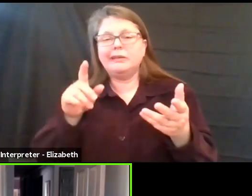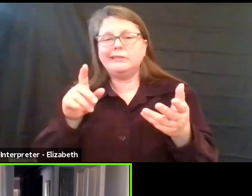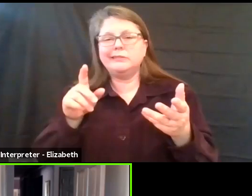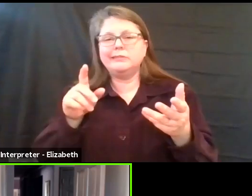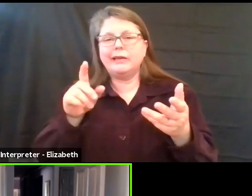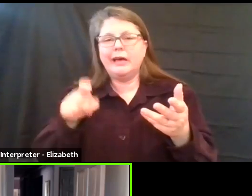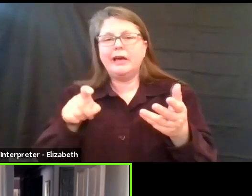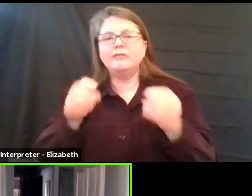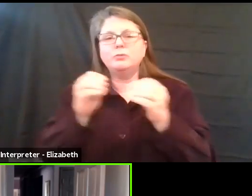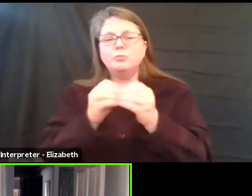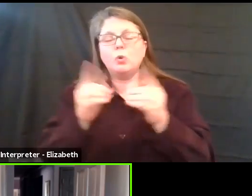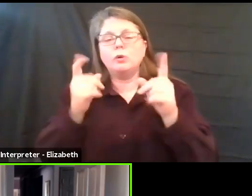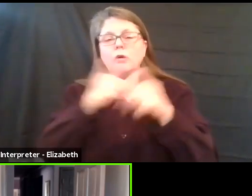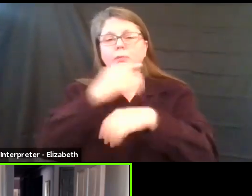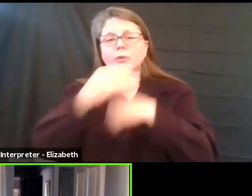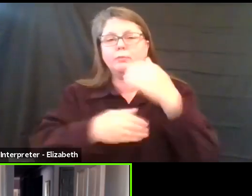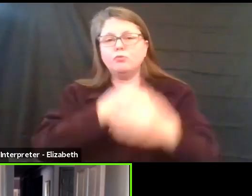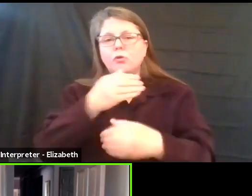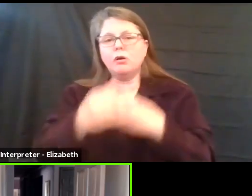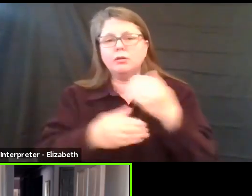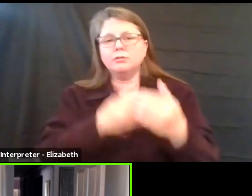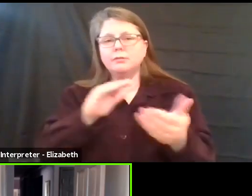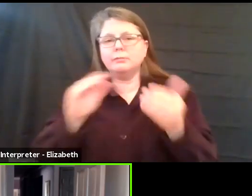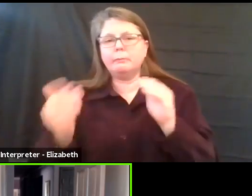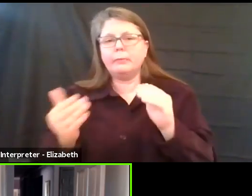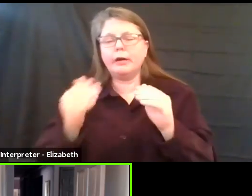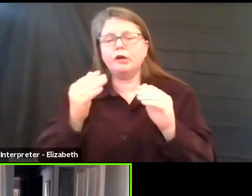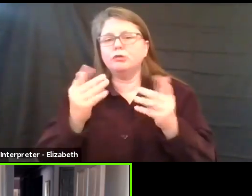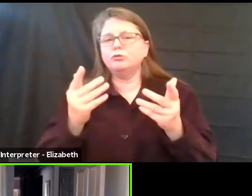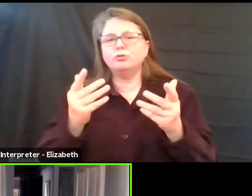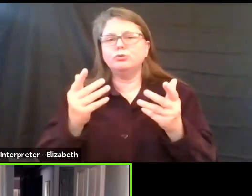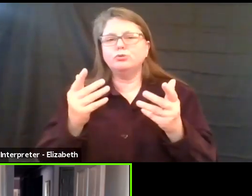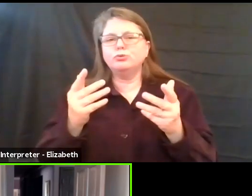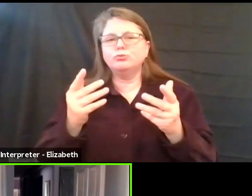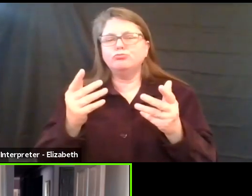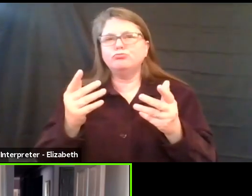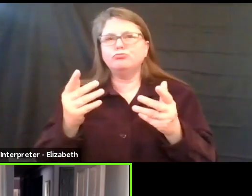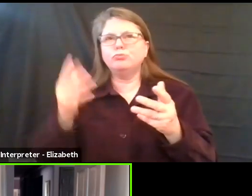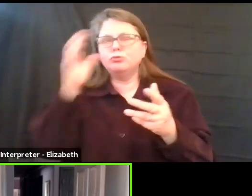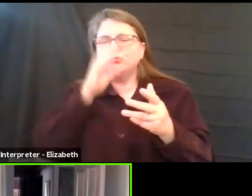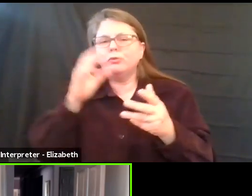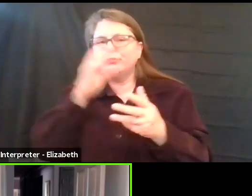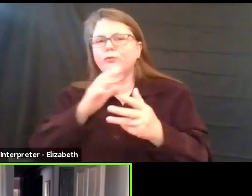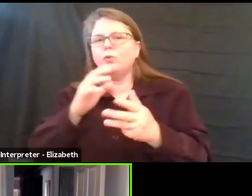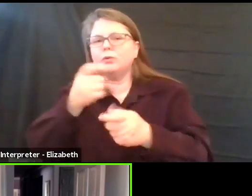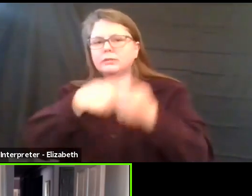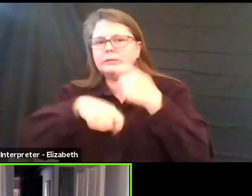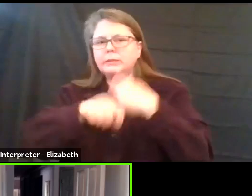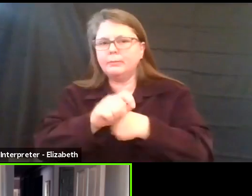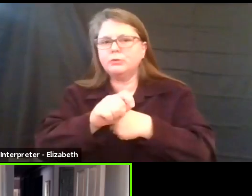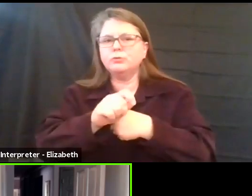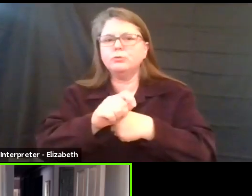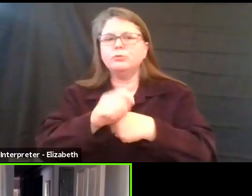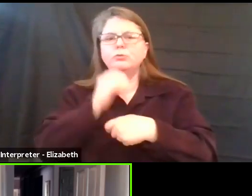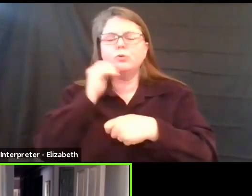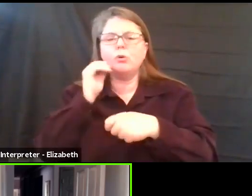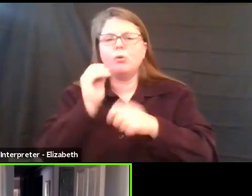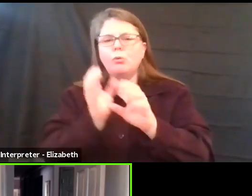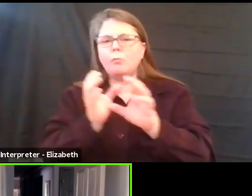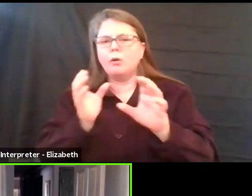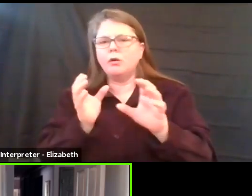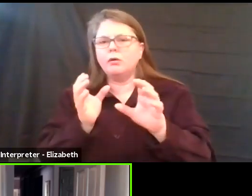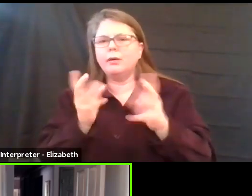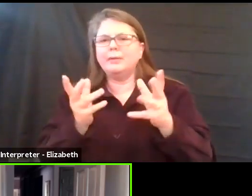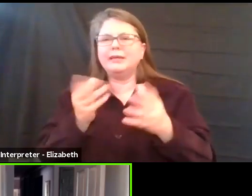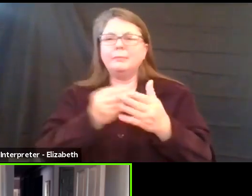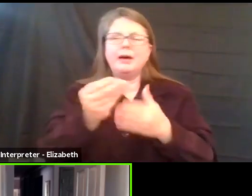It's not quite like a car, but it's not quite like a house. It's kind of hard to make that direct comparison, but evaluating